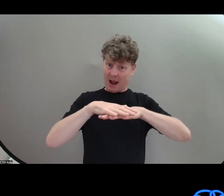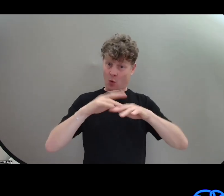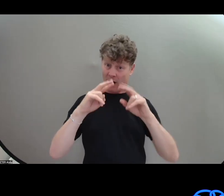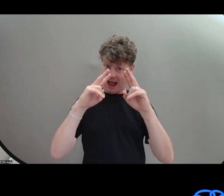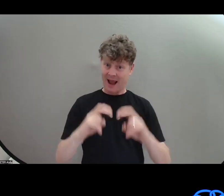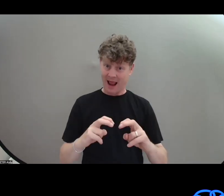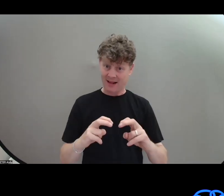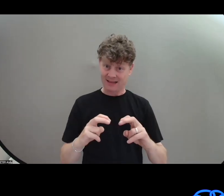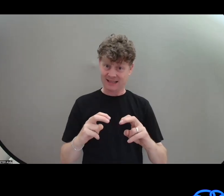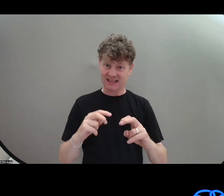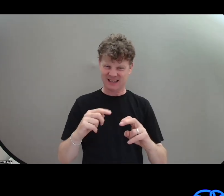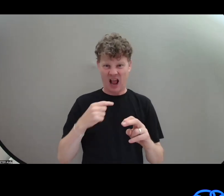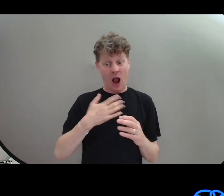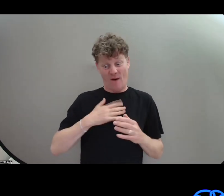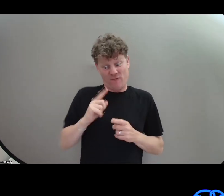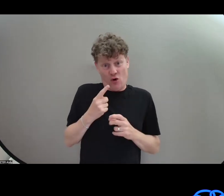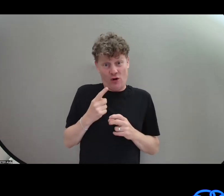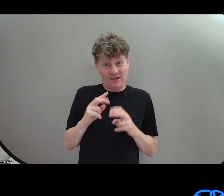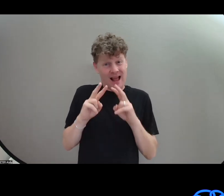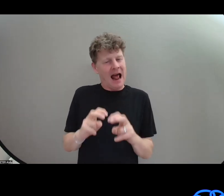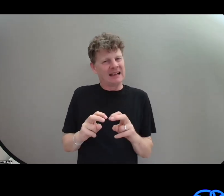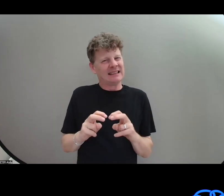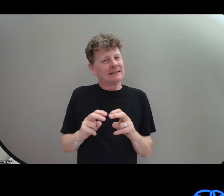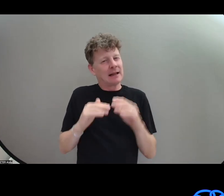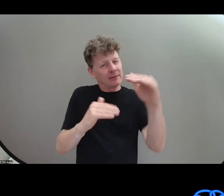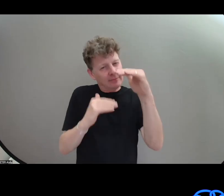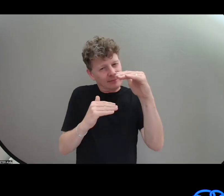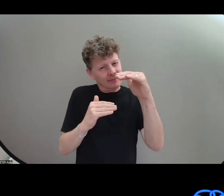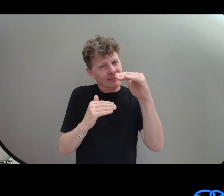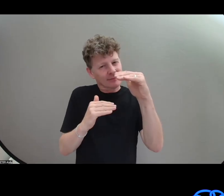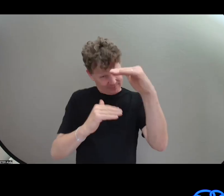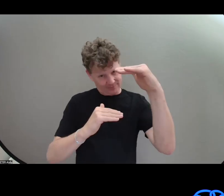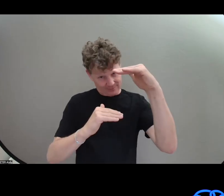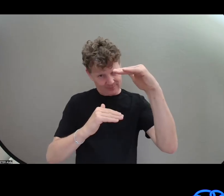these first analyses, are somewhat restricted, or that,